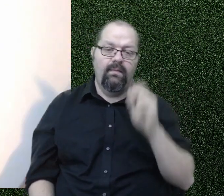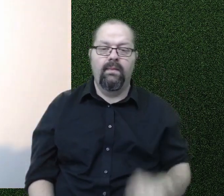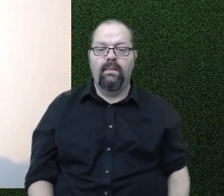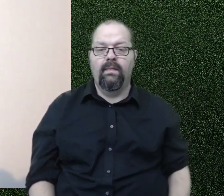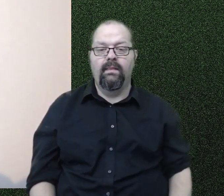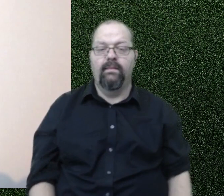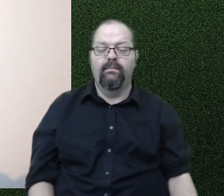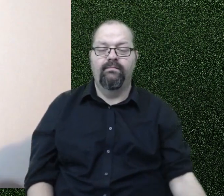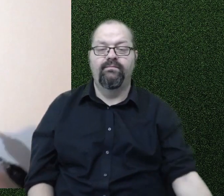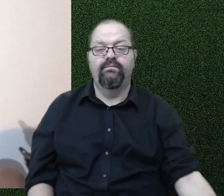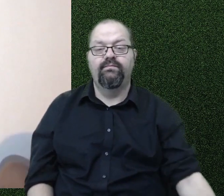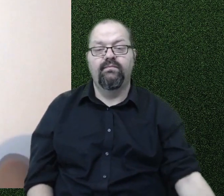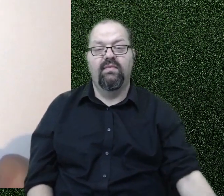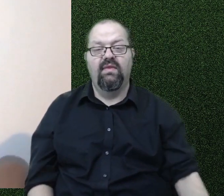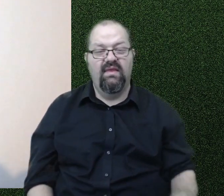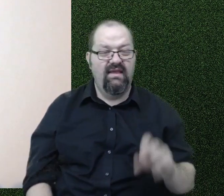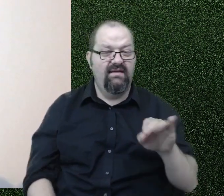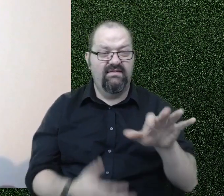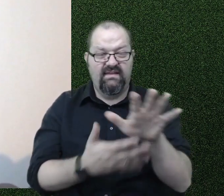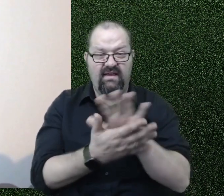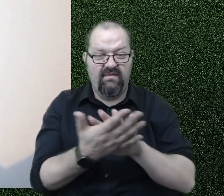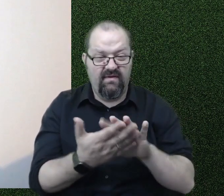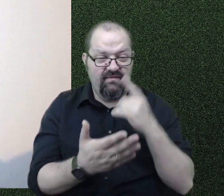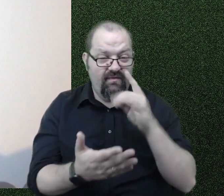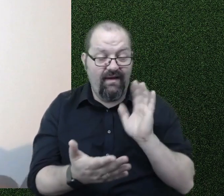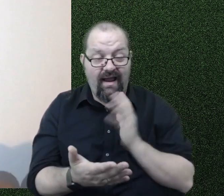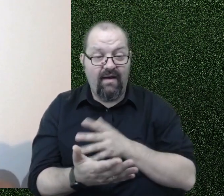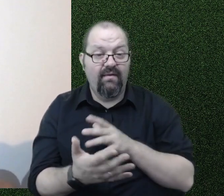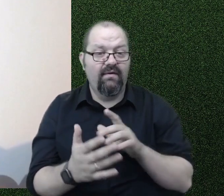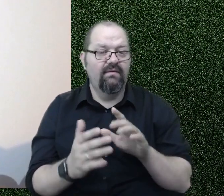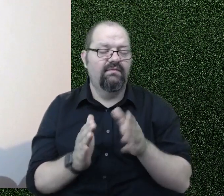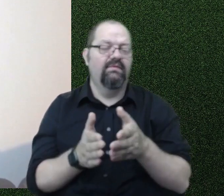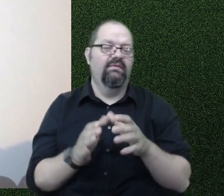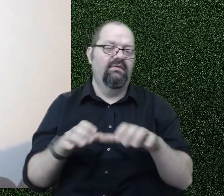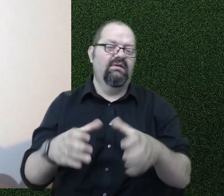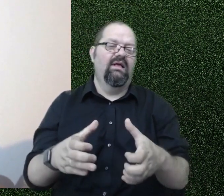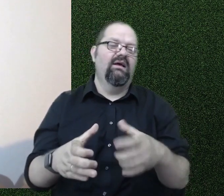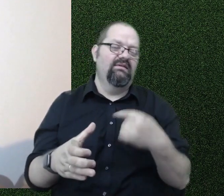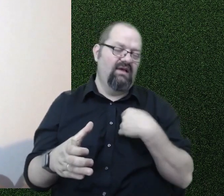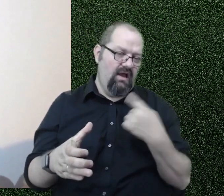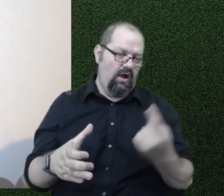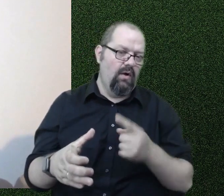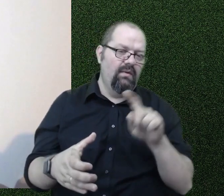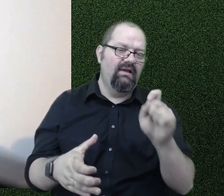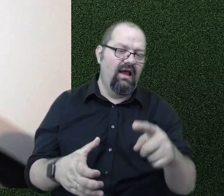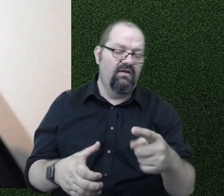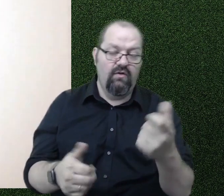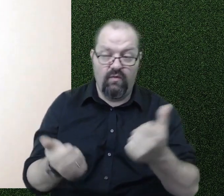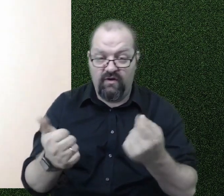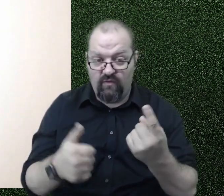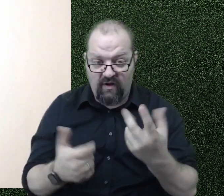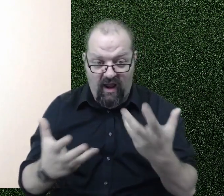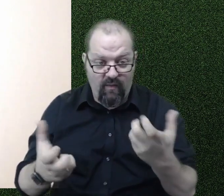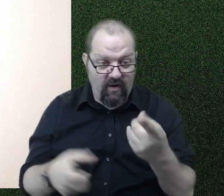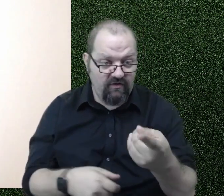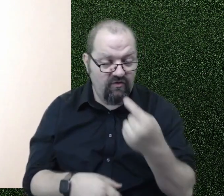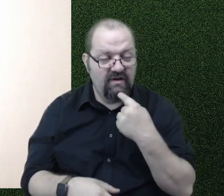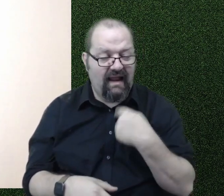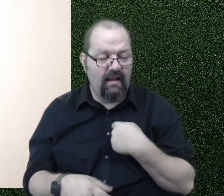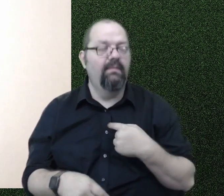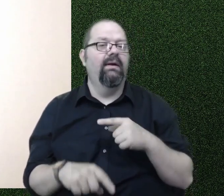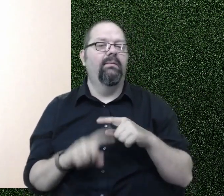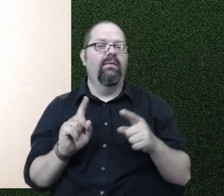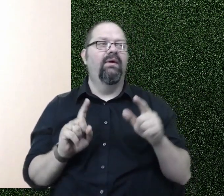Whenever it's ambiguous in our class, I'll tell you which one I'm looking for. But just be aware as you're reading different books and other resources out